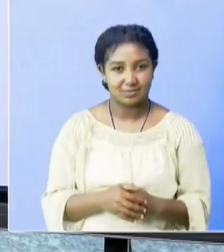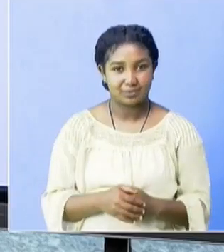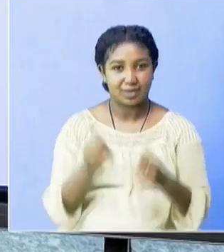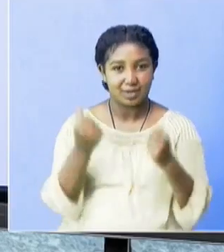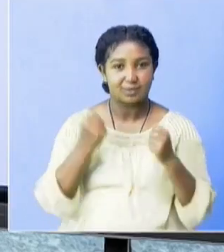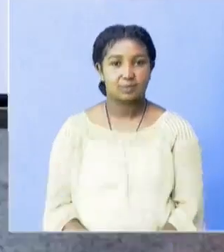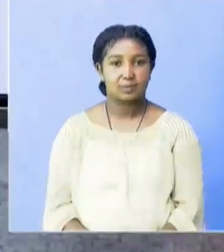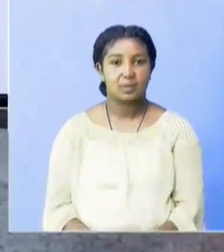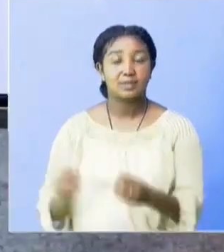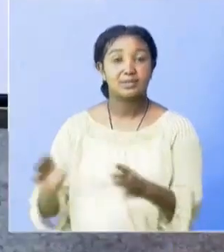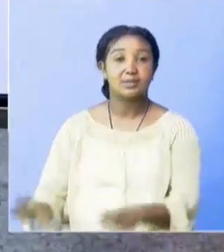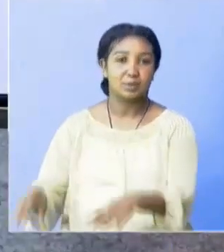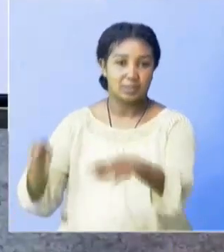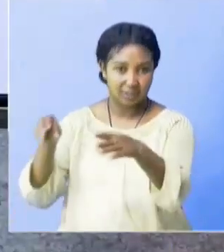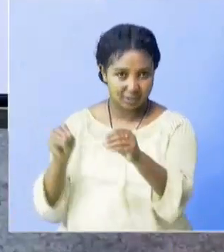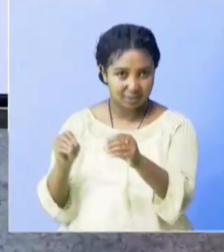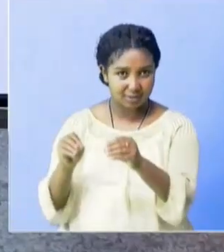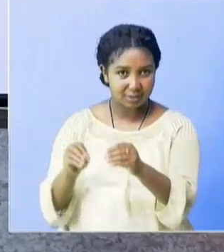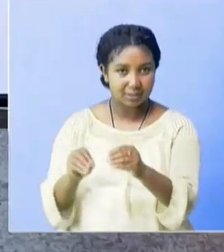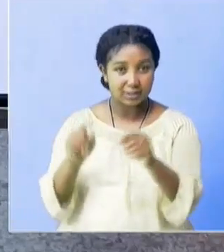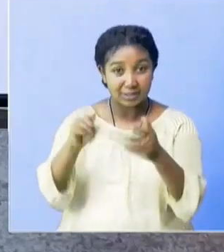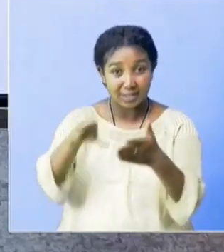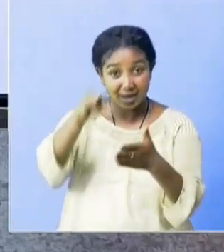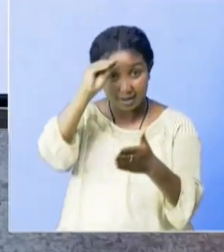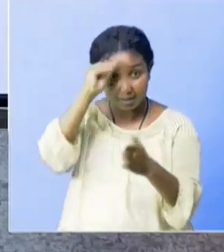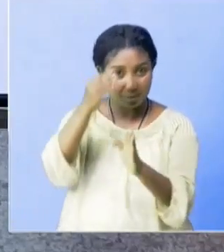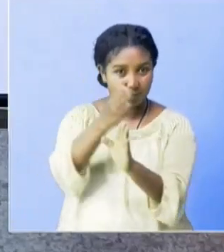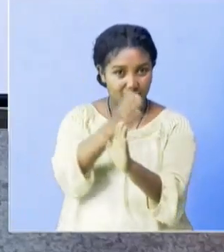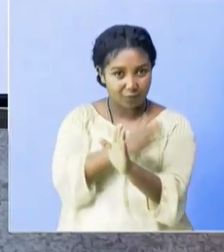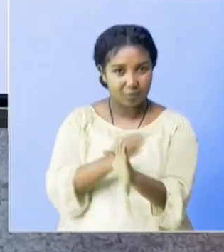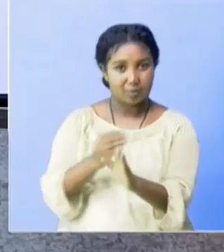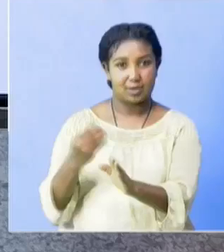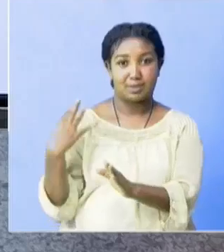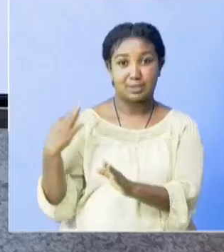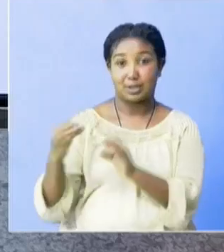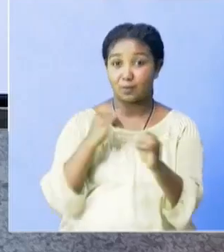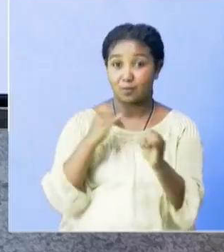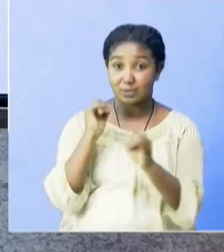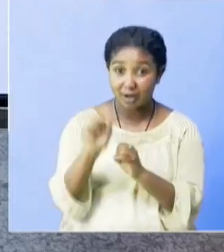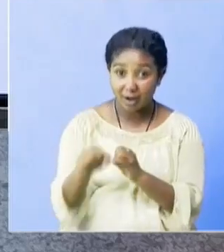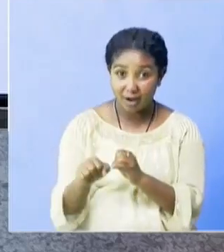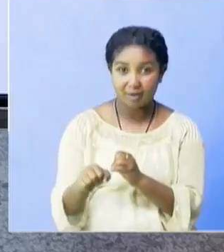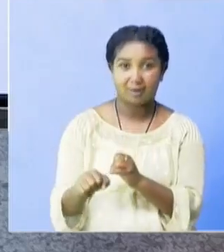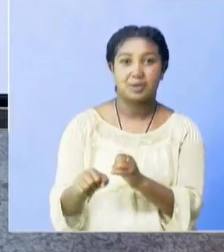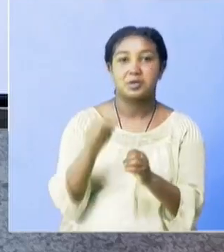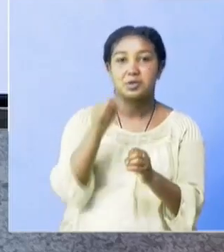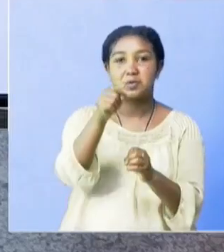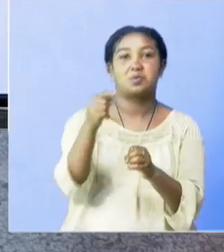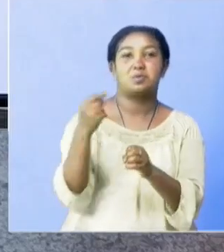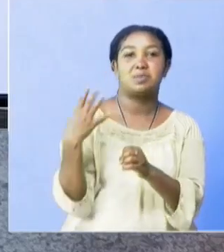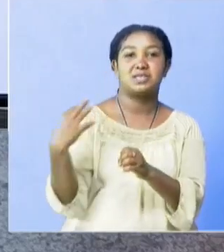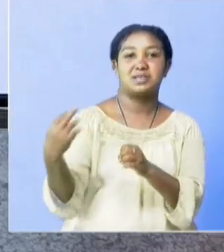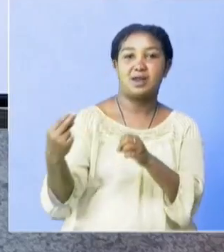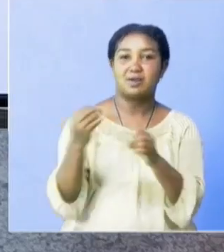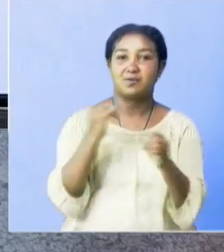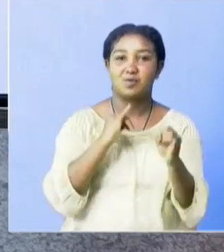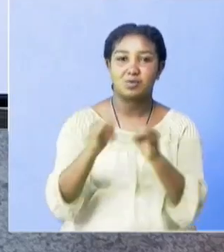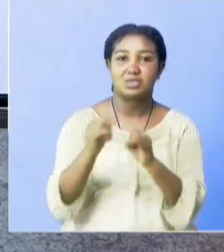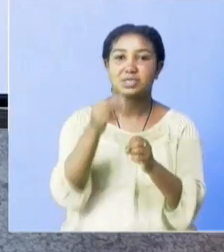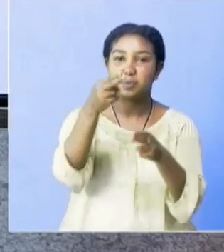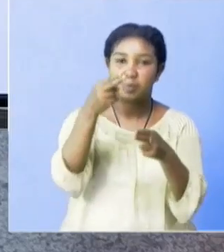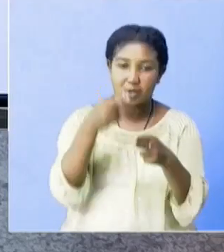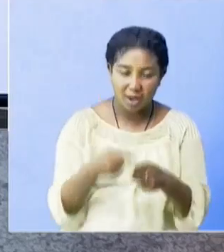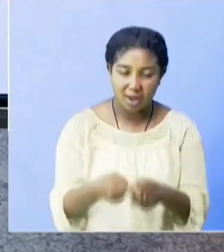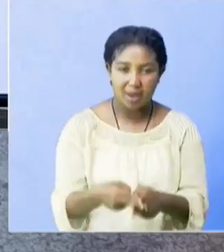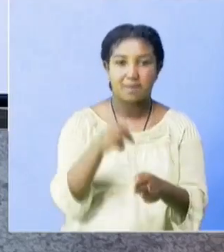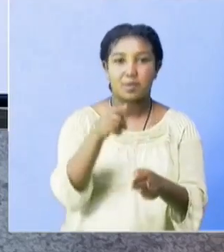us continue. Students, we will learn about personal information, about your personal information, like your